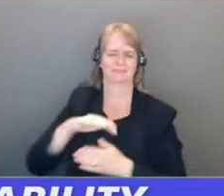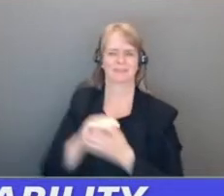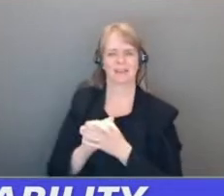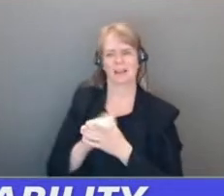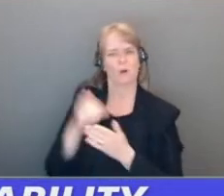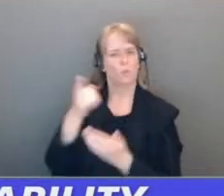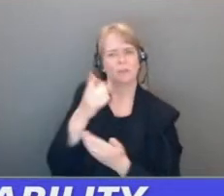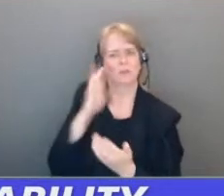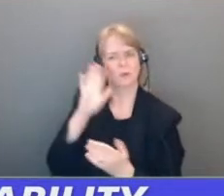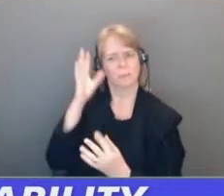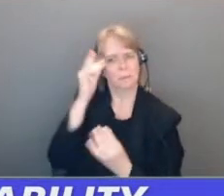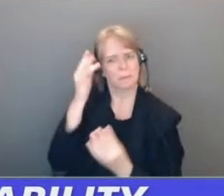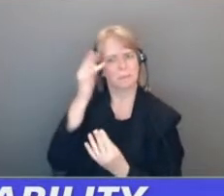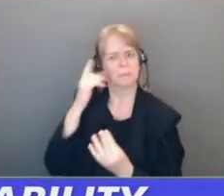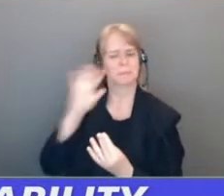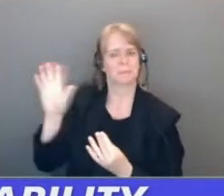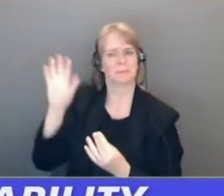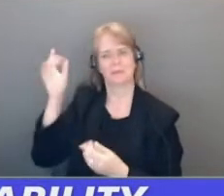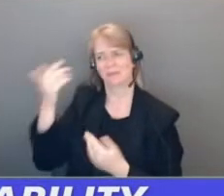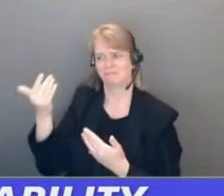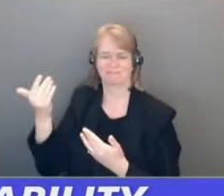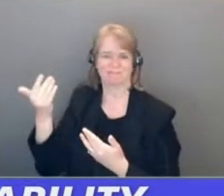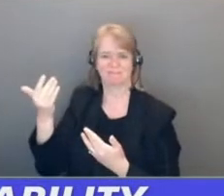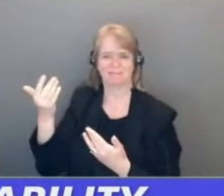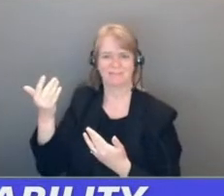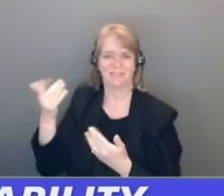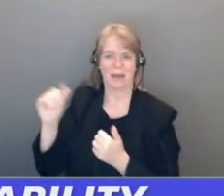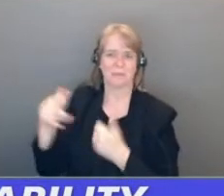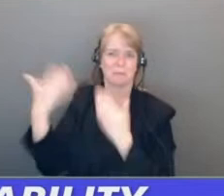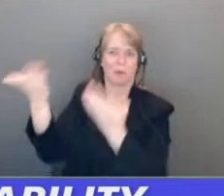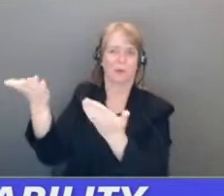heard from staff about what it could mean for our city?